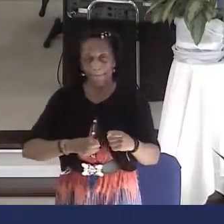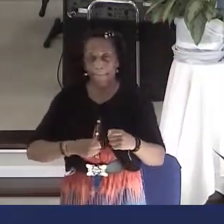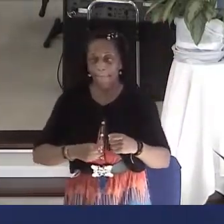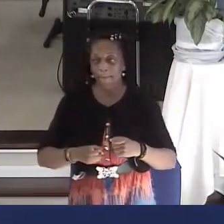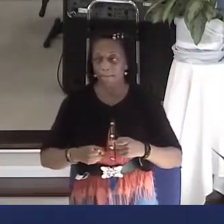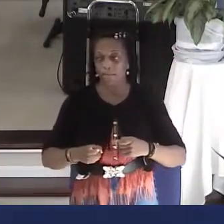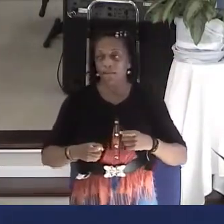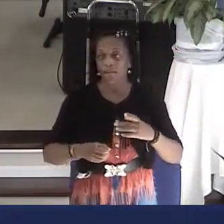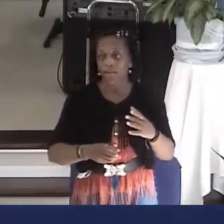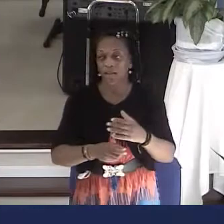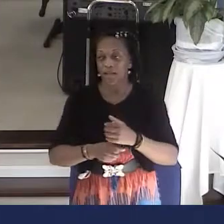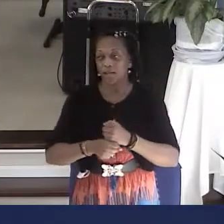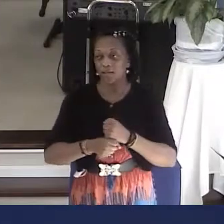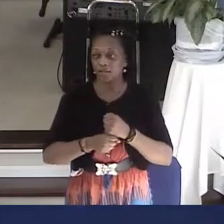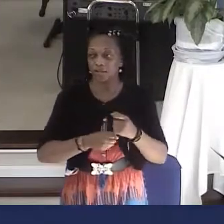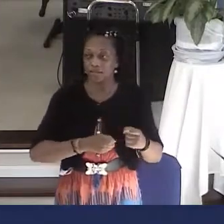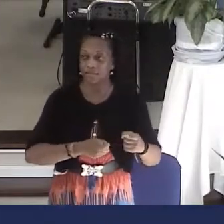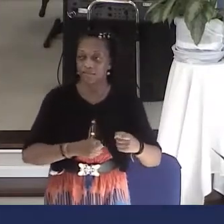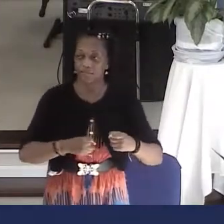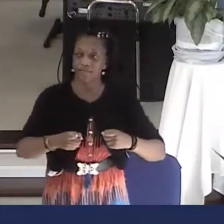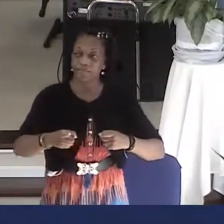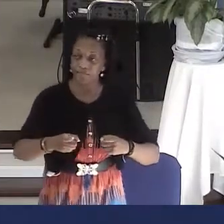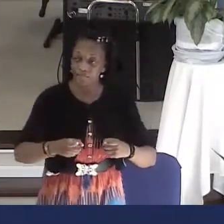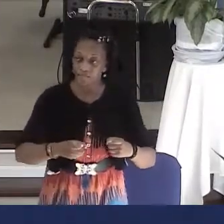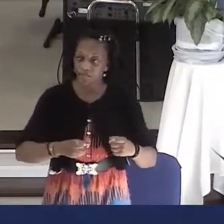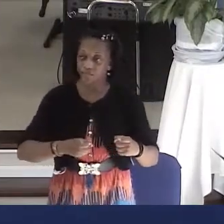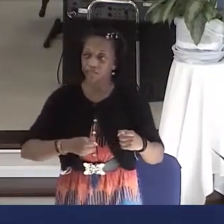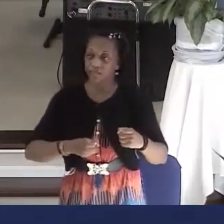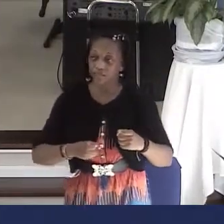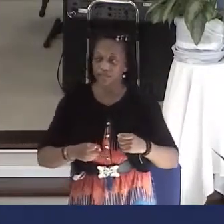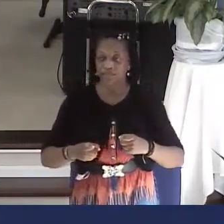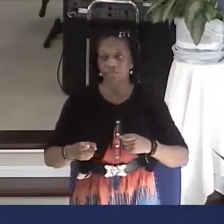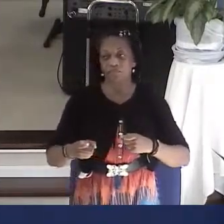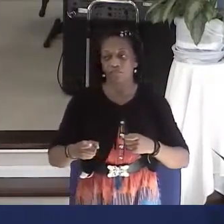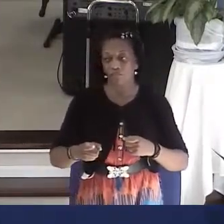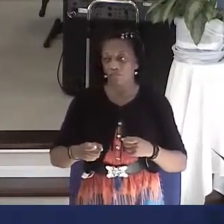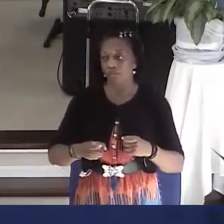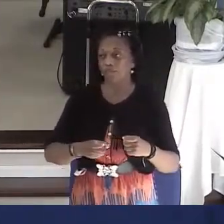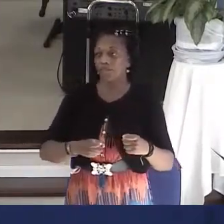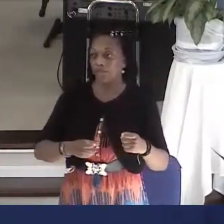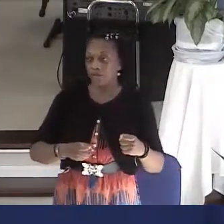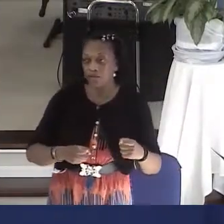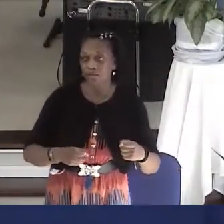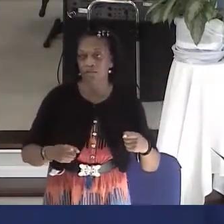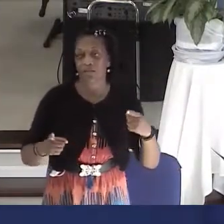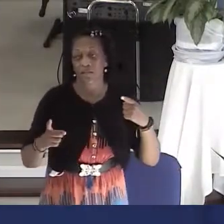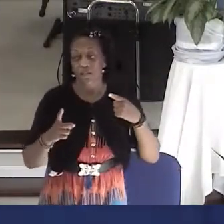Take over Jesus. Take over